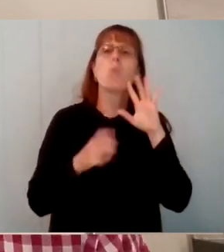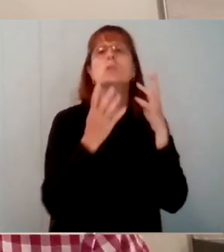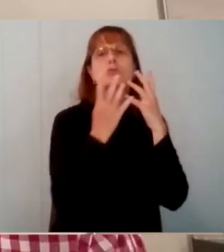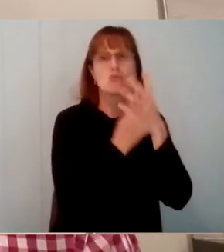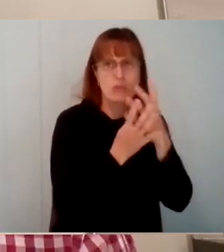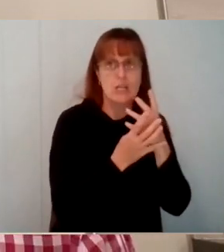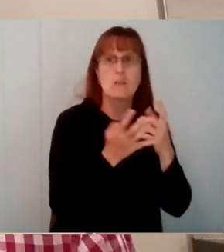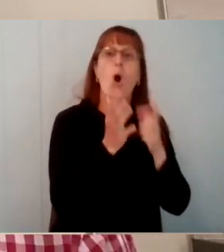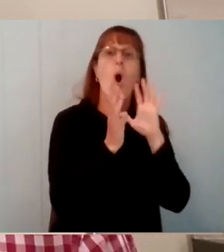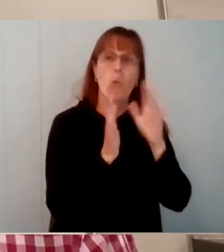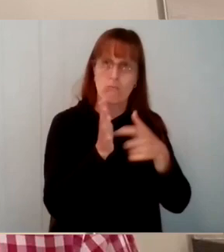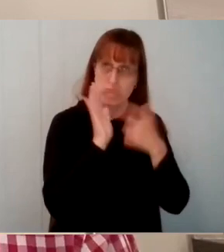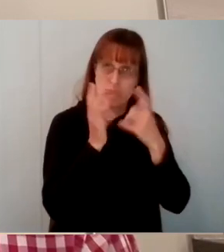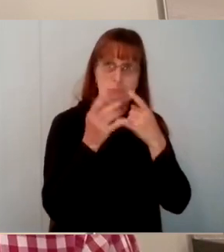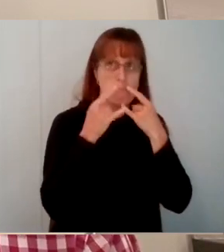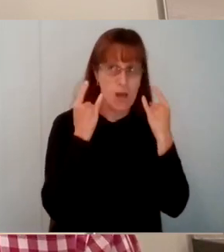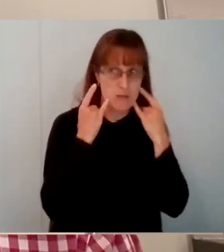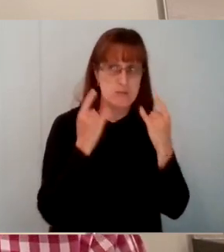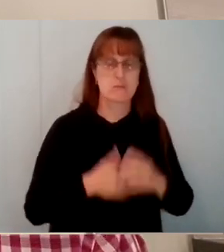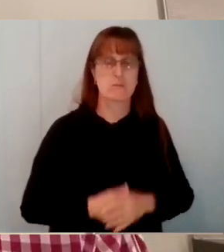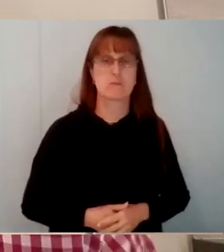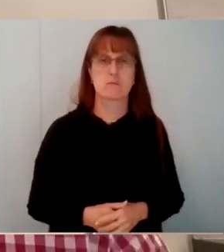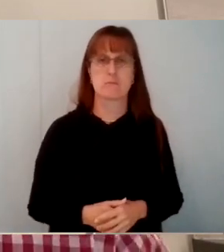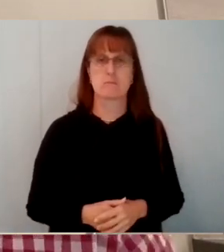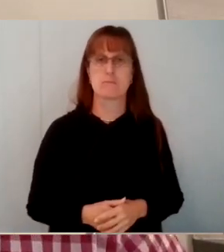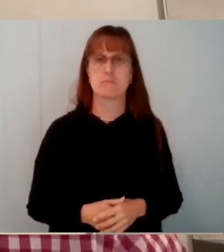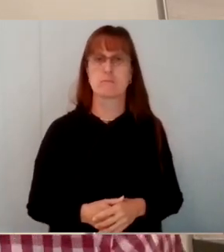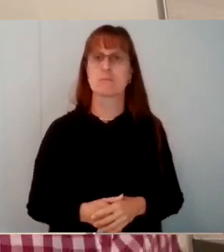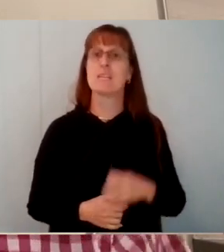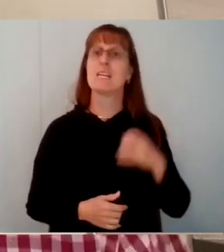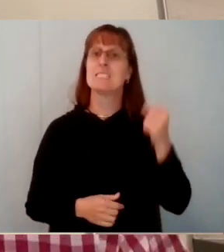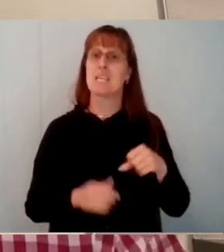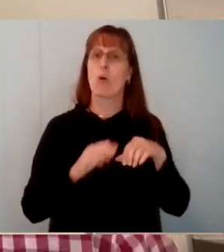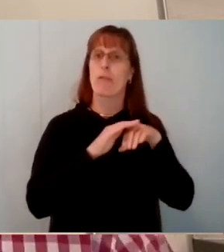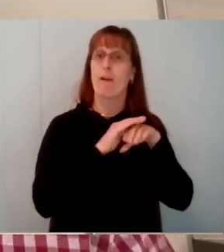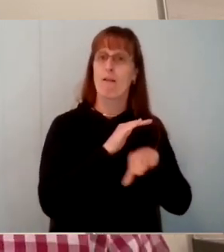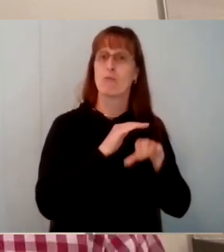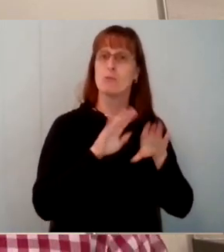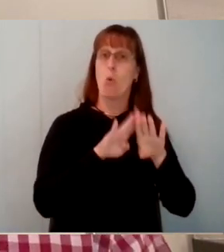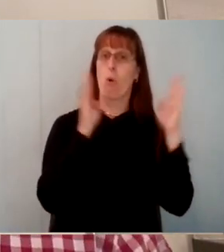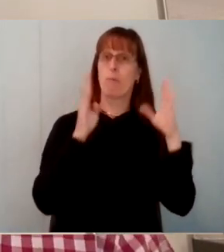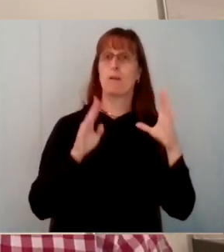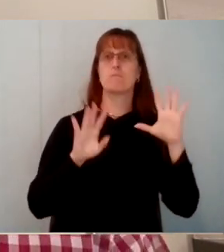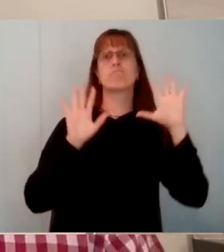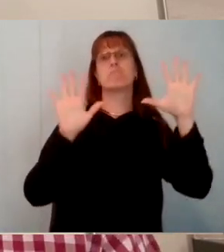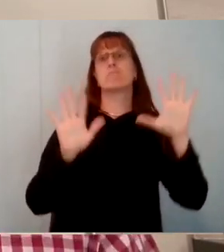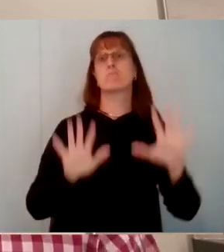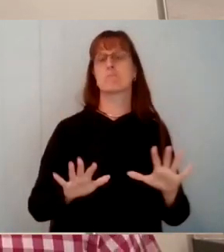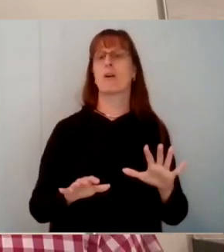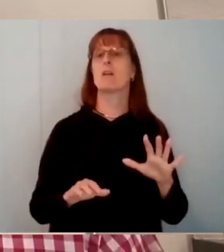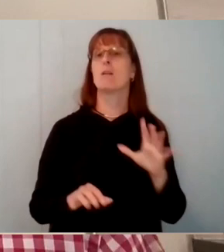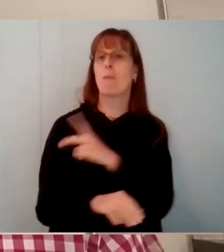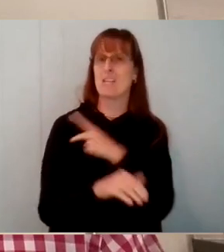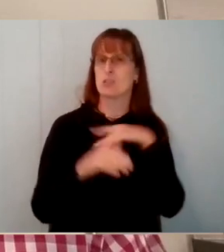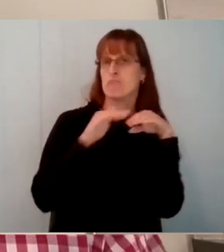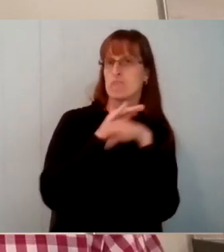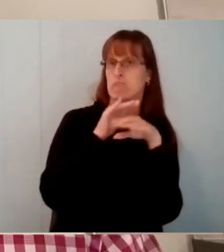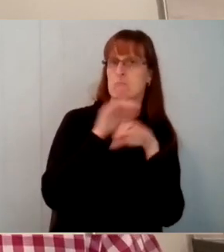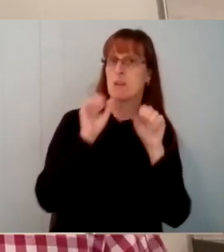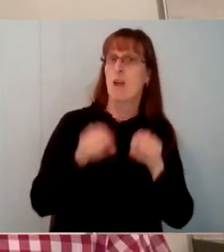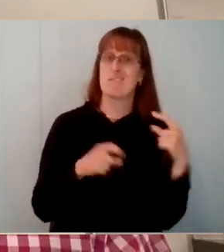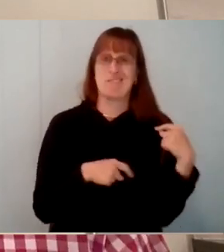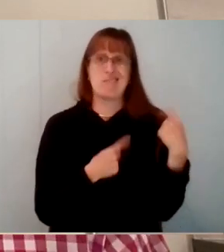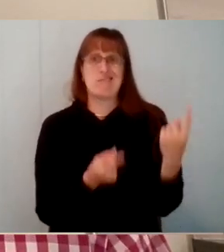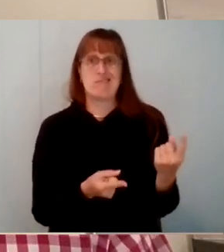They will be screened and they need to wear a mask. I did mention that the south entrance is opening, which is fantastic, but some of